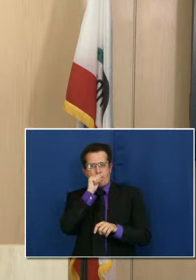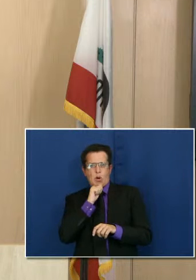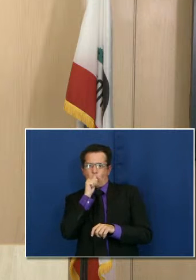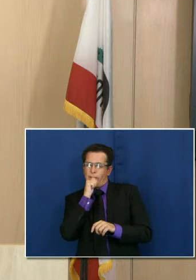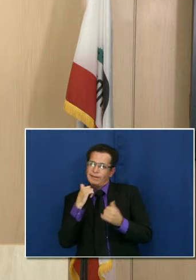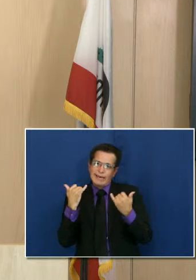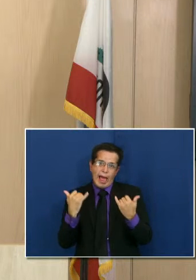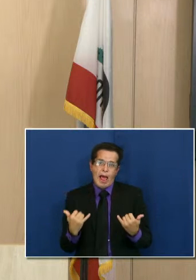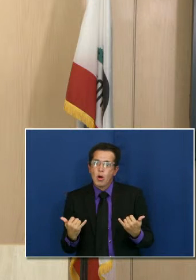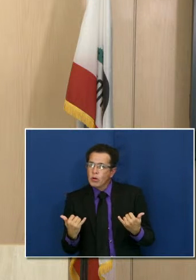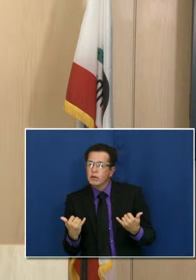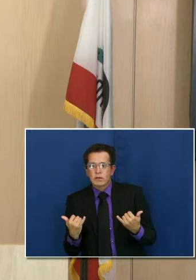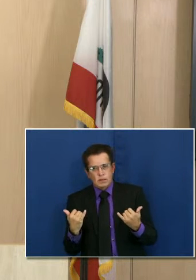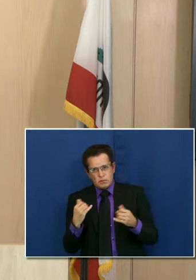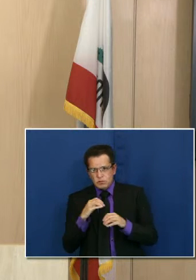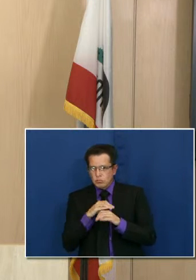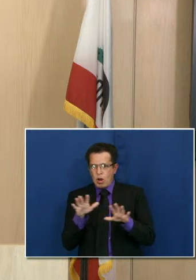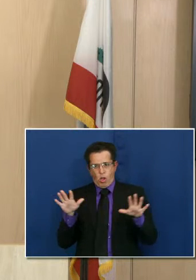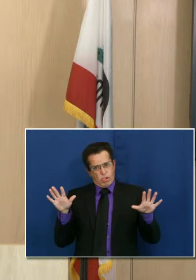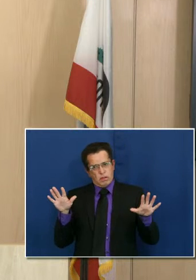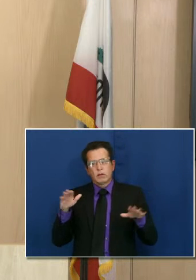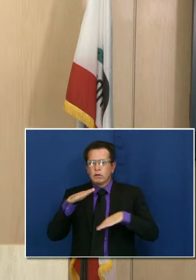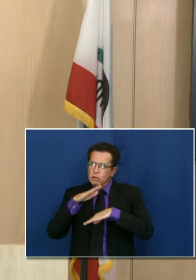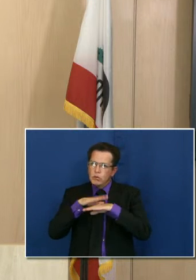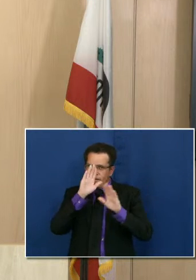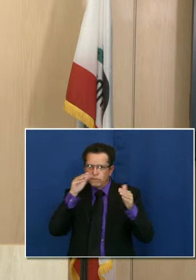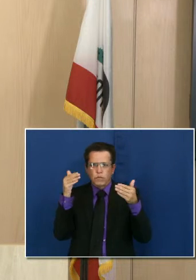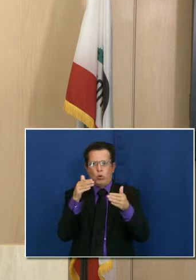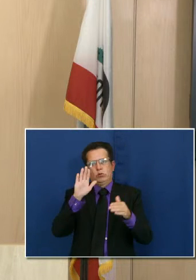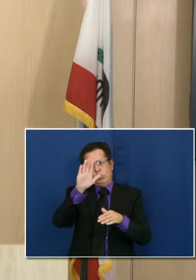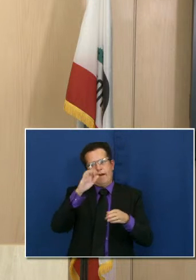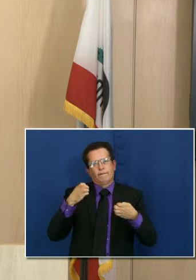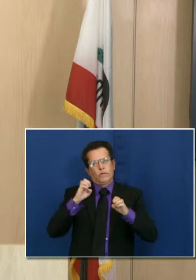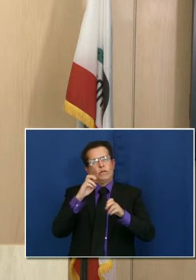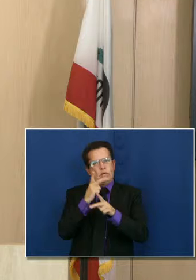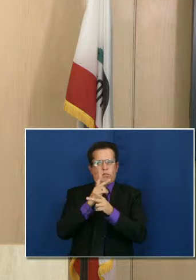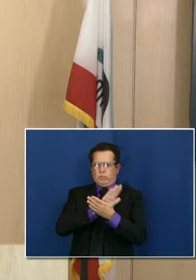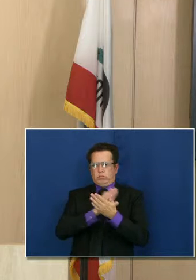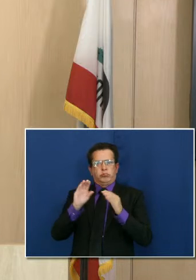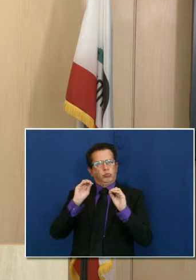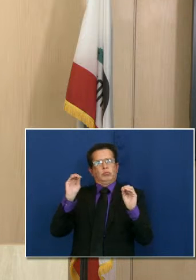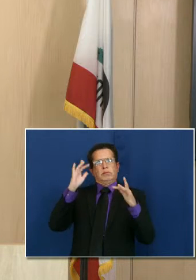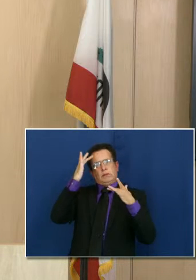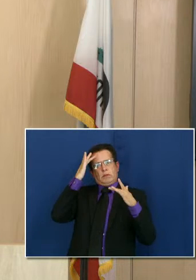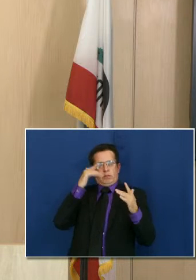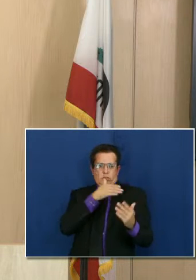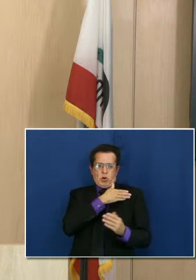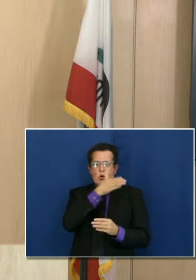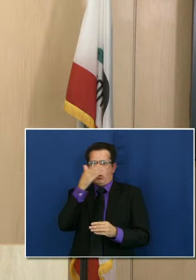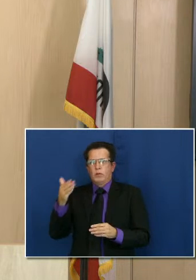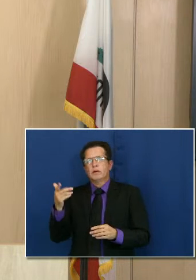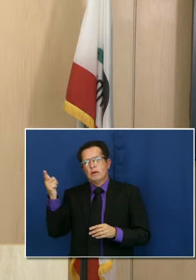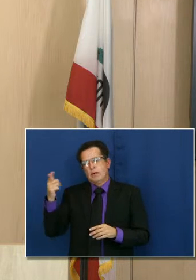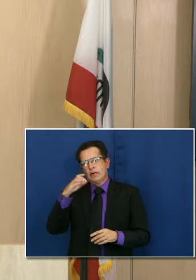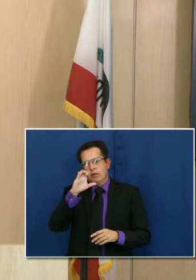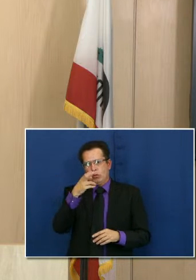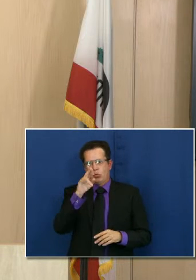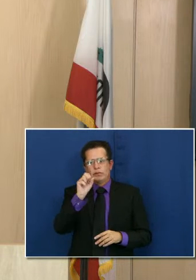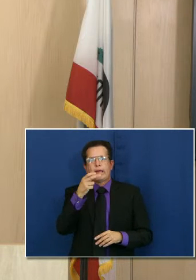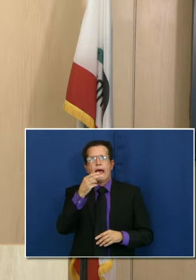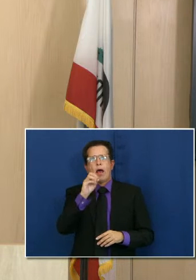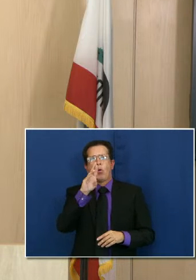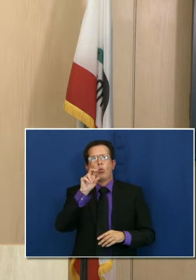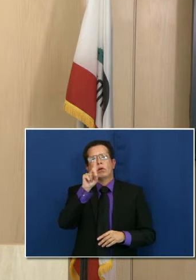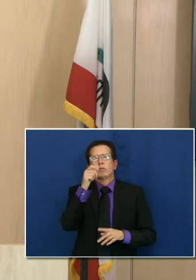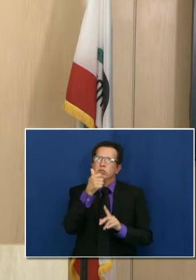today with intentional, focused efforts. I do want to thank Chris Howard, who's here, the CEO of Sharp. Our